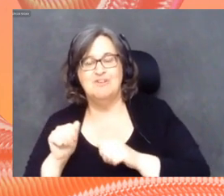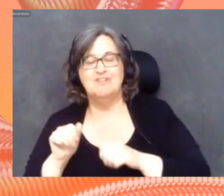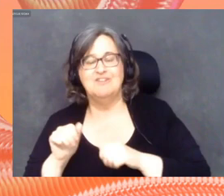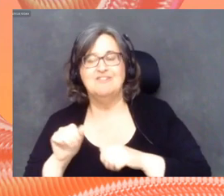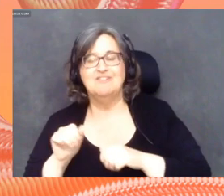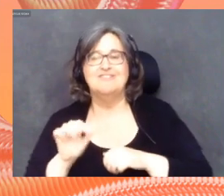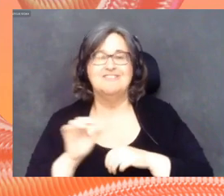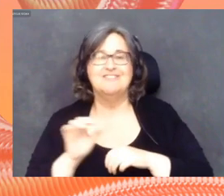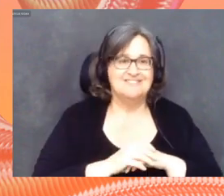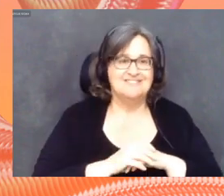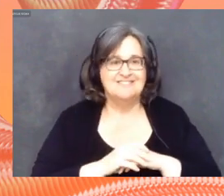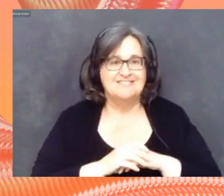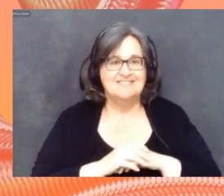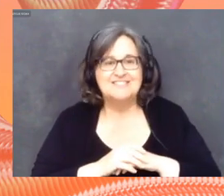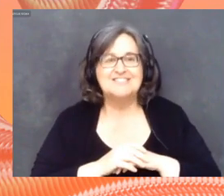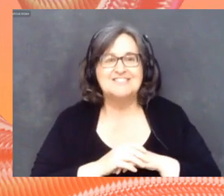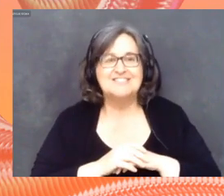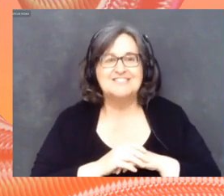kittens.